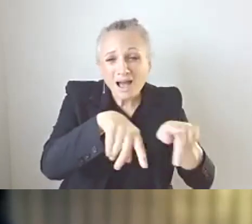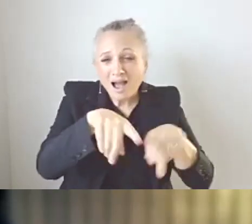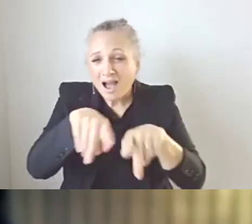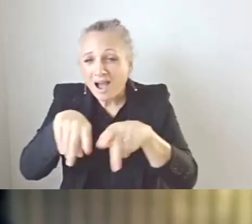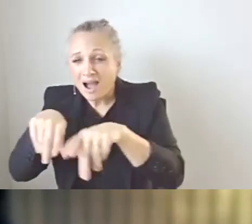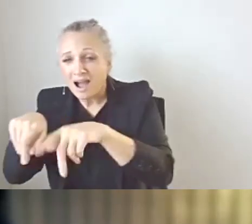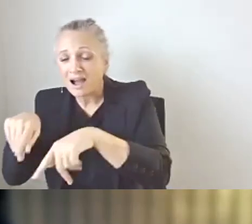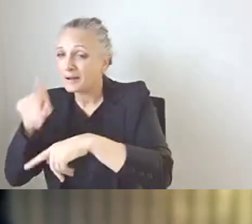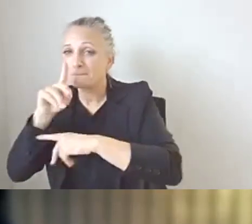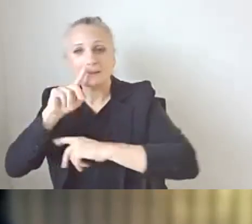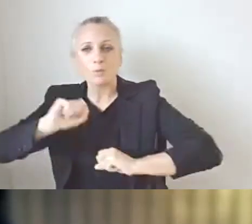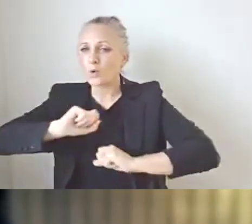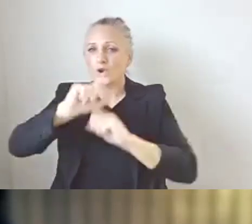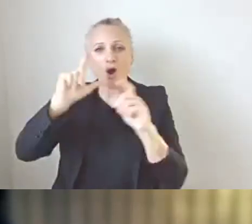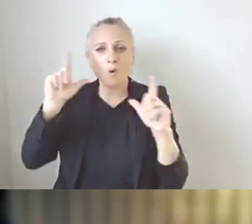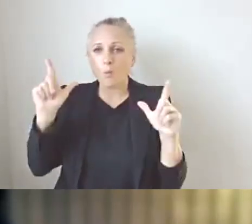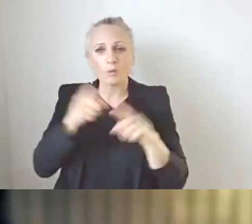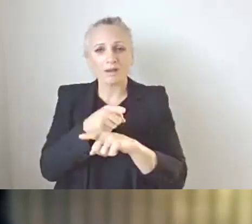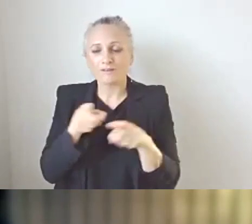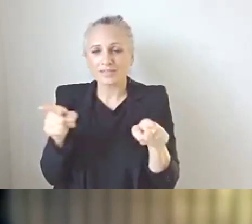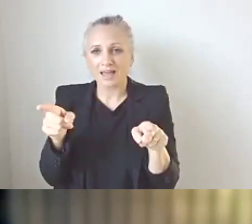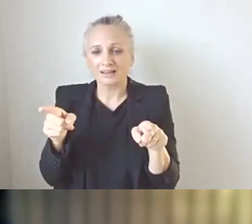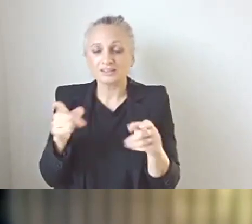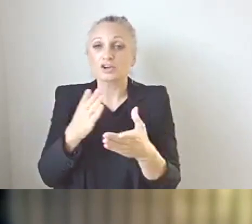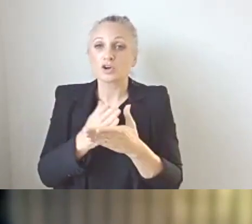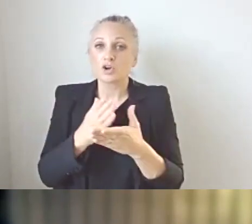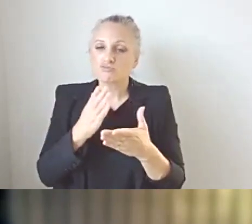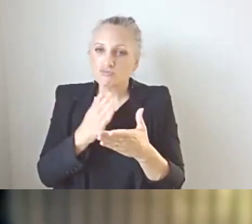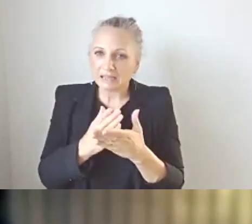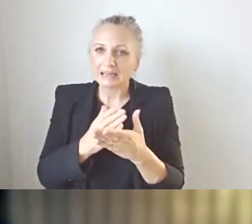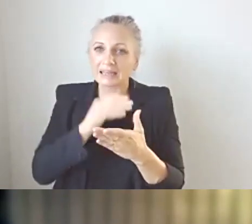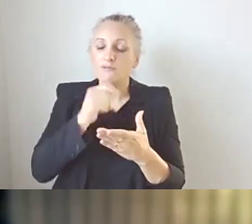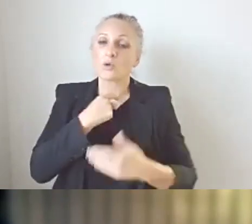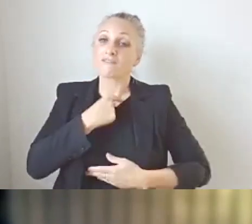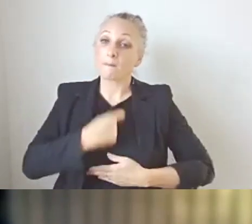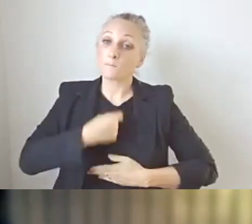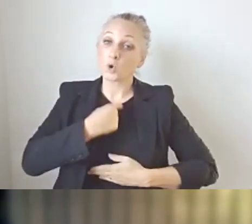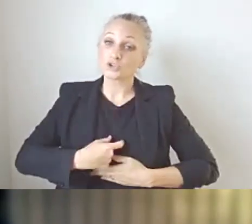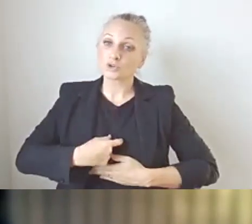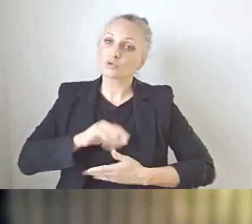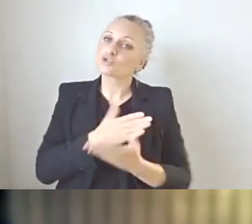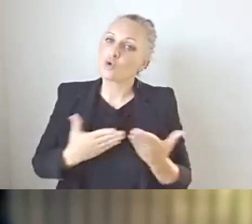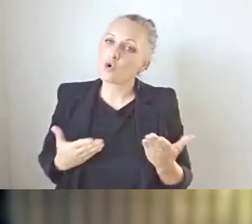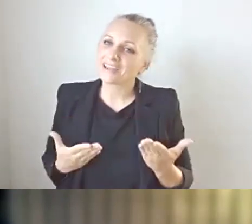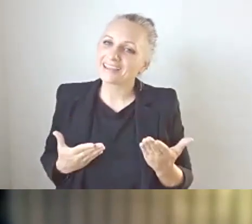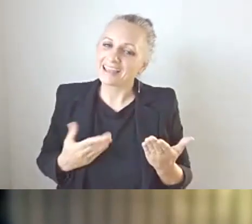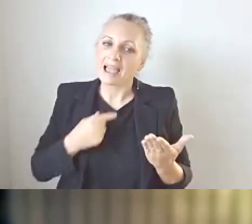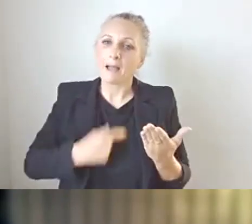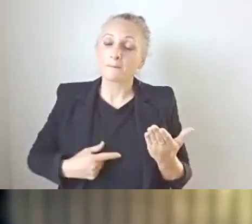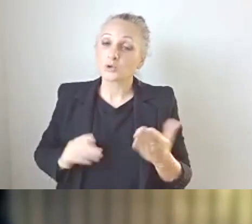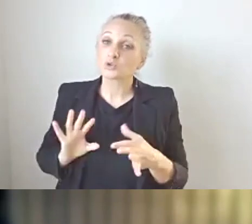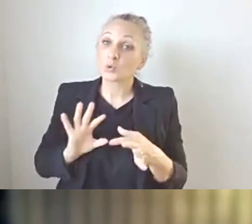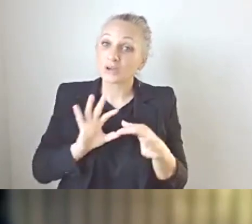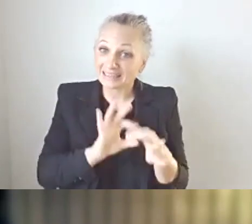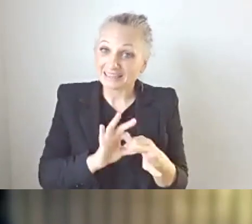a personal connection helps, is the way that I've basically managed